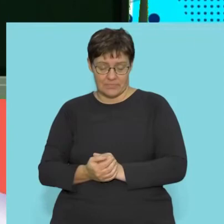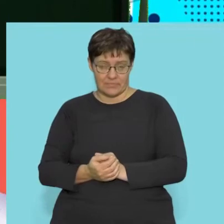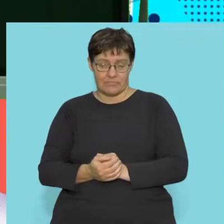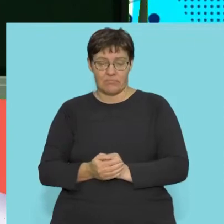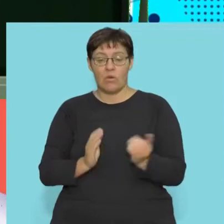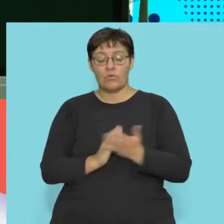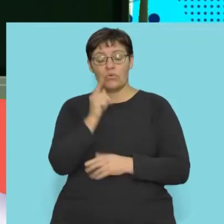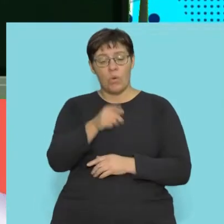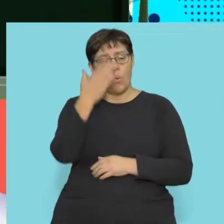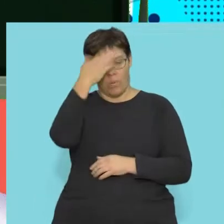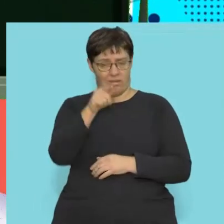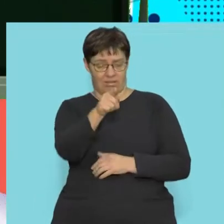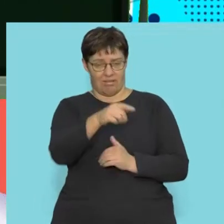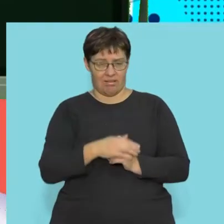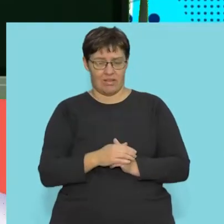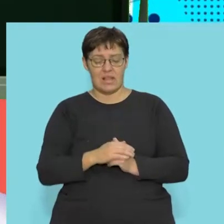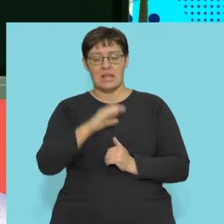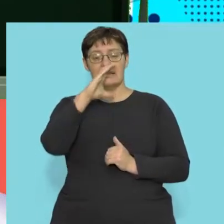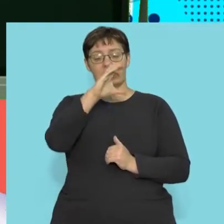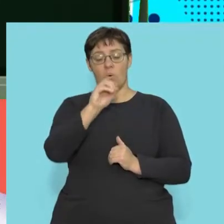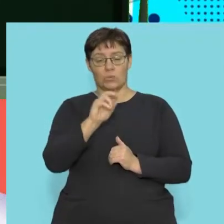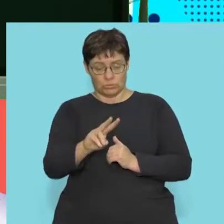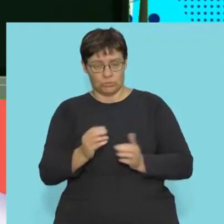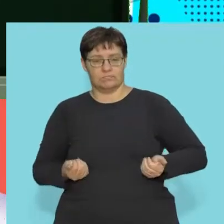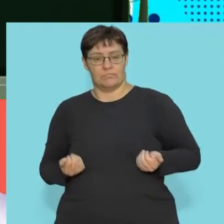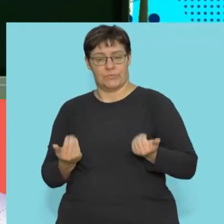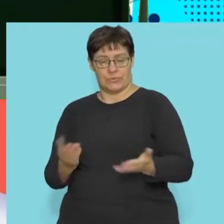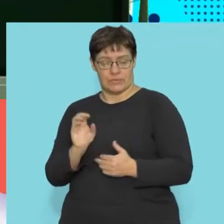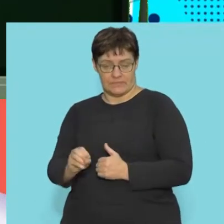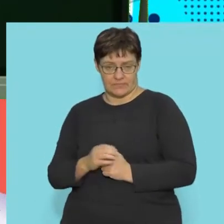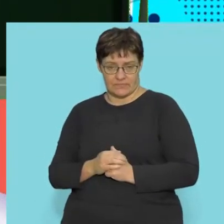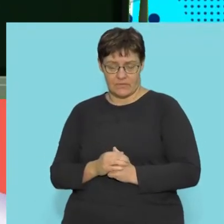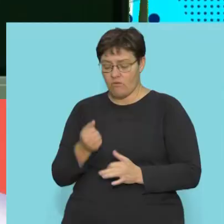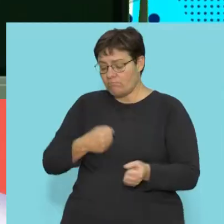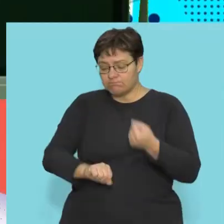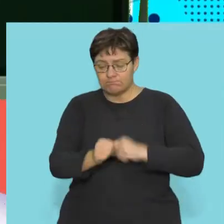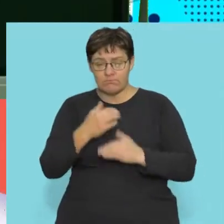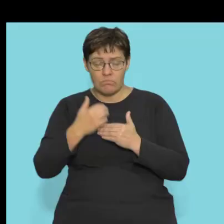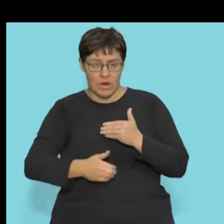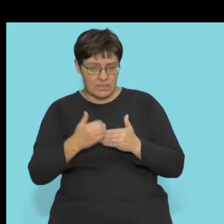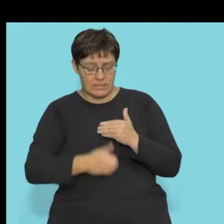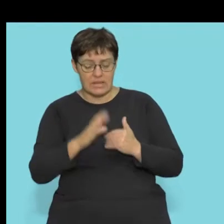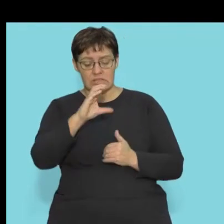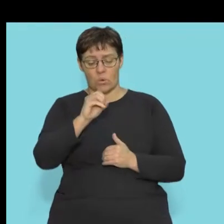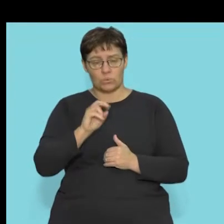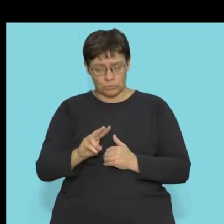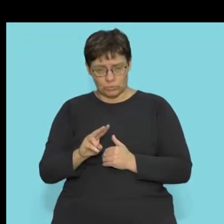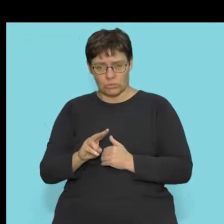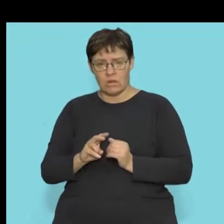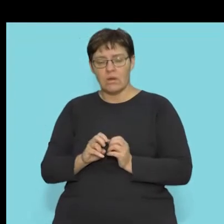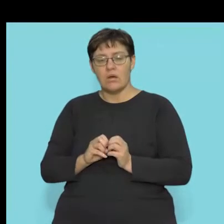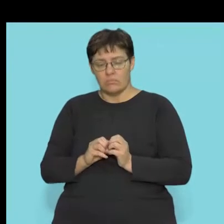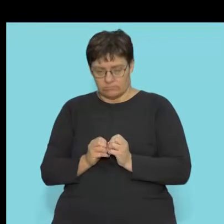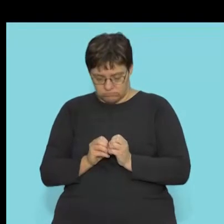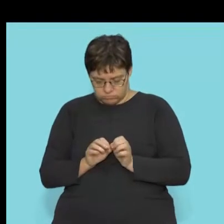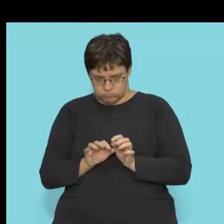place. During cellular respiration, we know that carbon dioxide is produced. When we bake bread, the